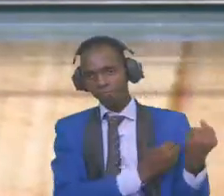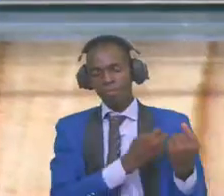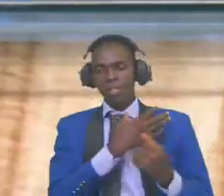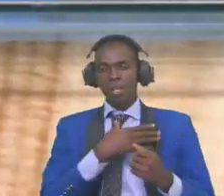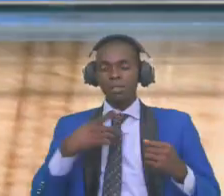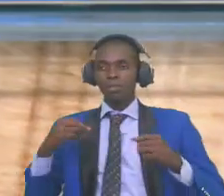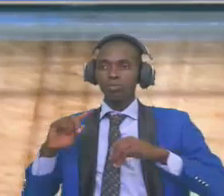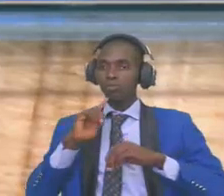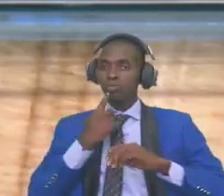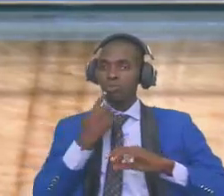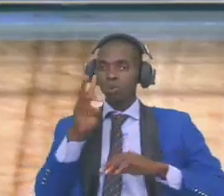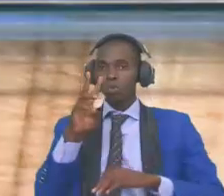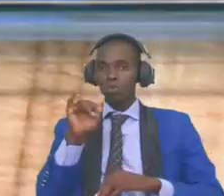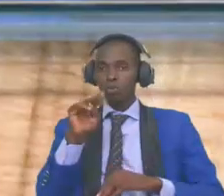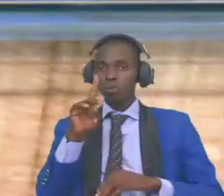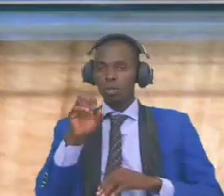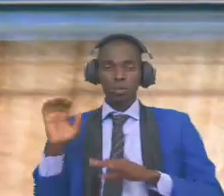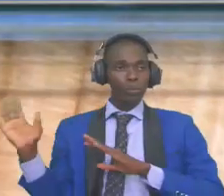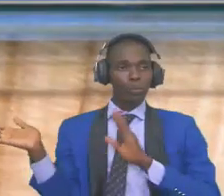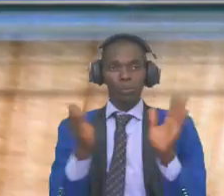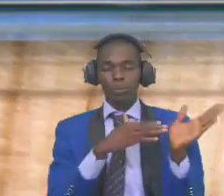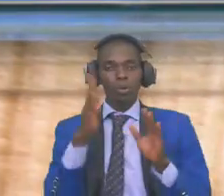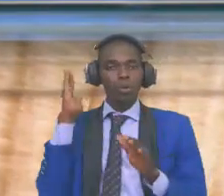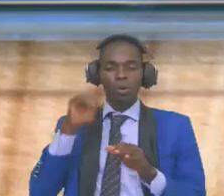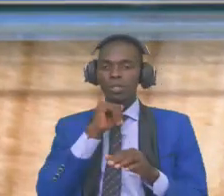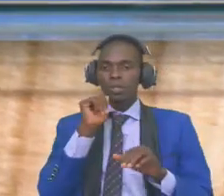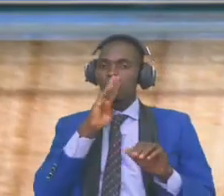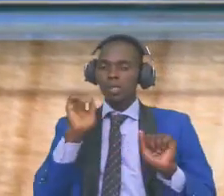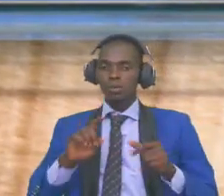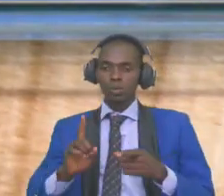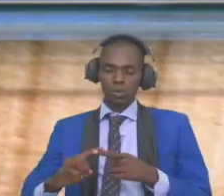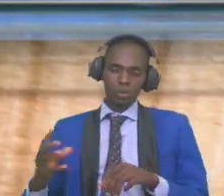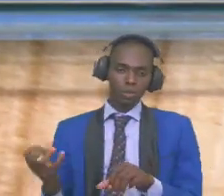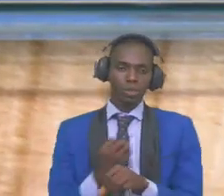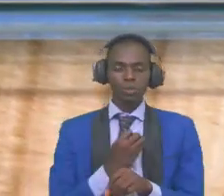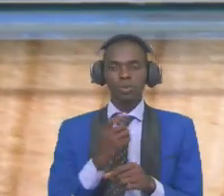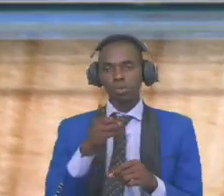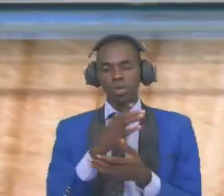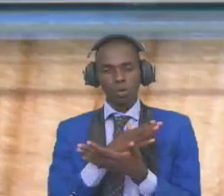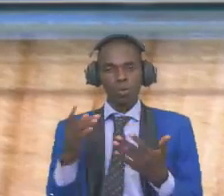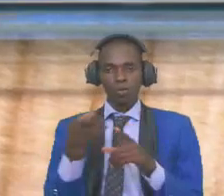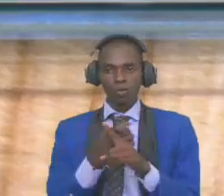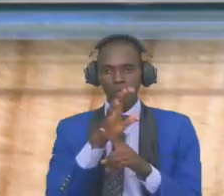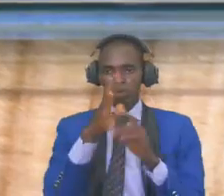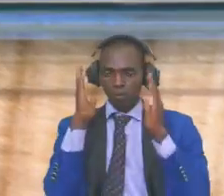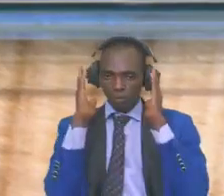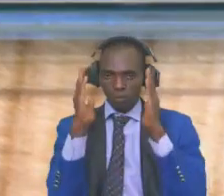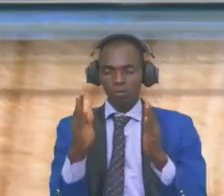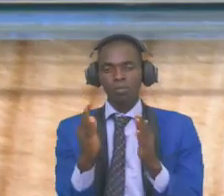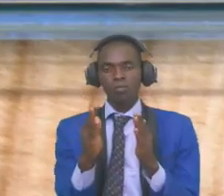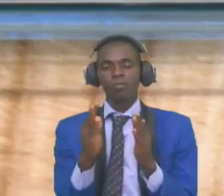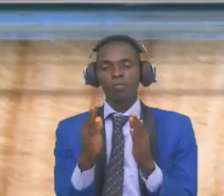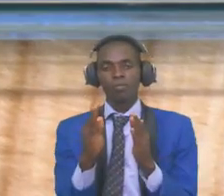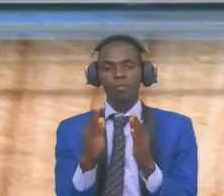winds that blow will not be able to blow you down and shift you from your focus. Quit you like